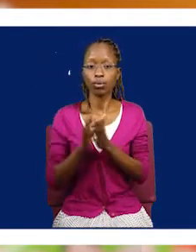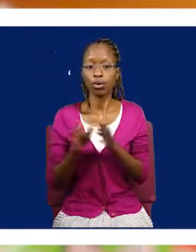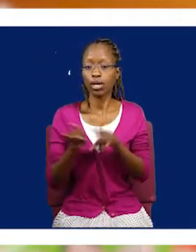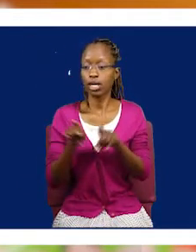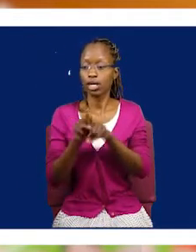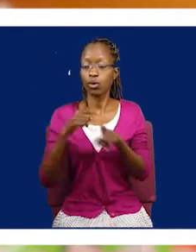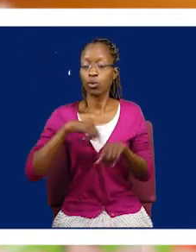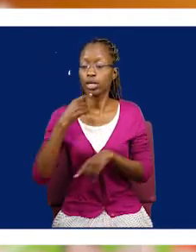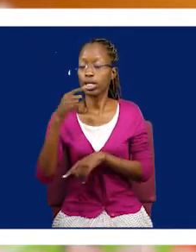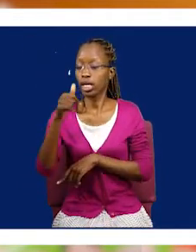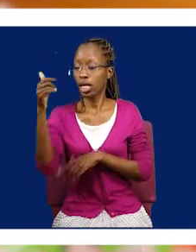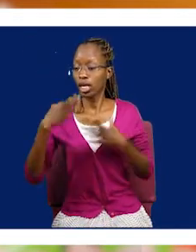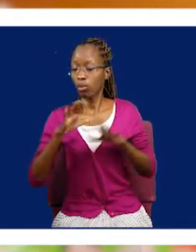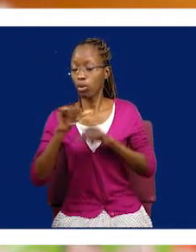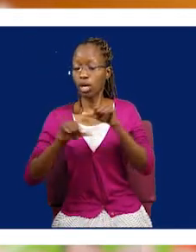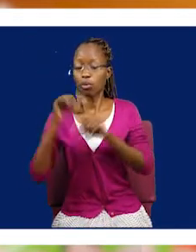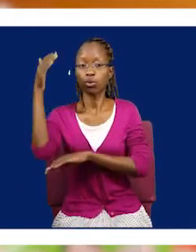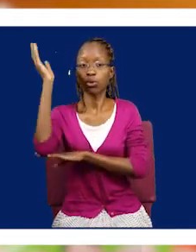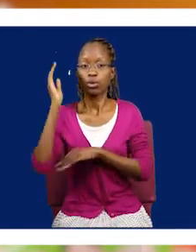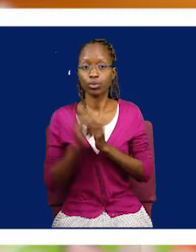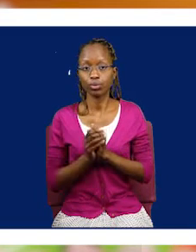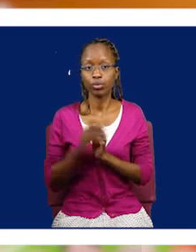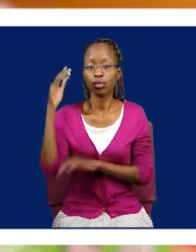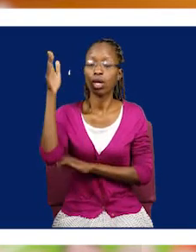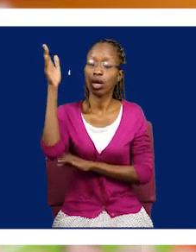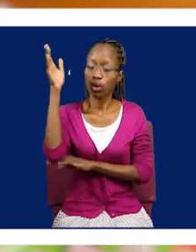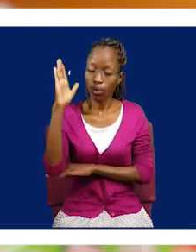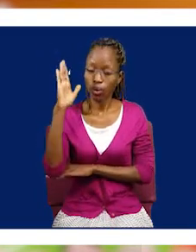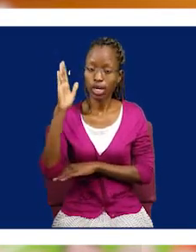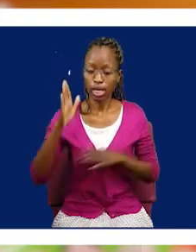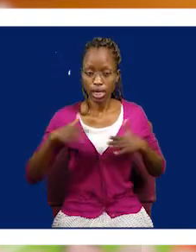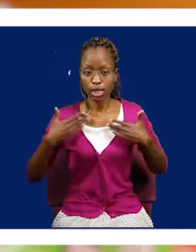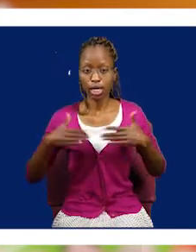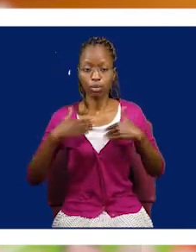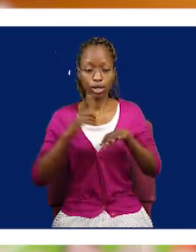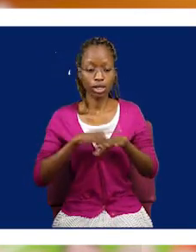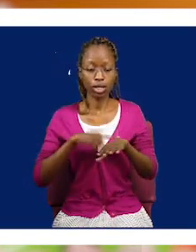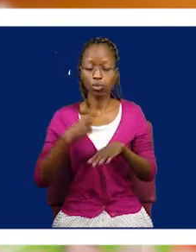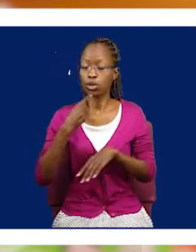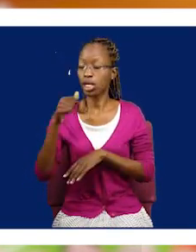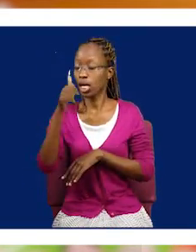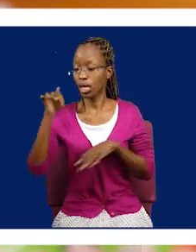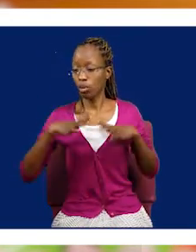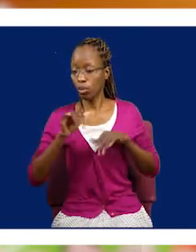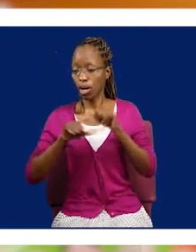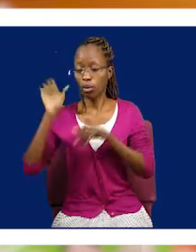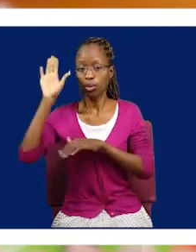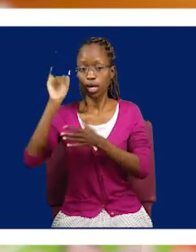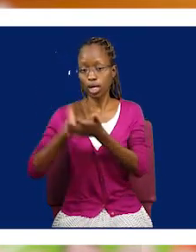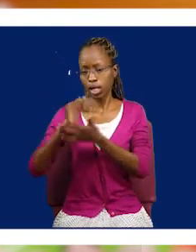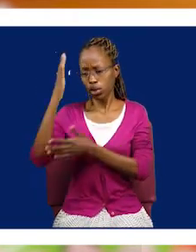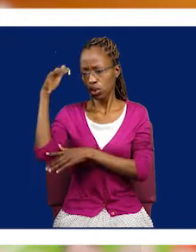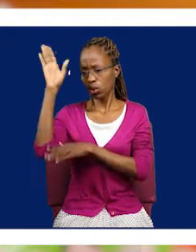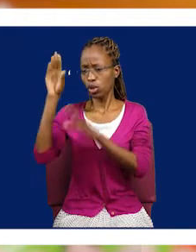way, we are telling others about God. God is happy when we tell others about him. That's why